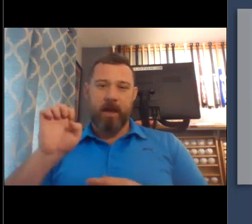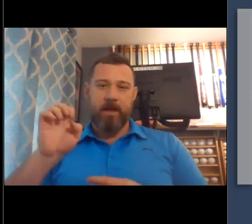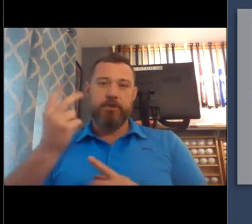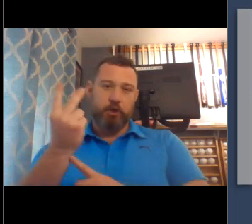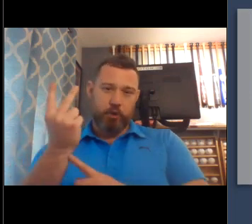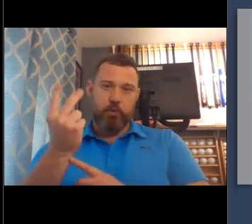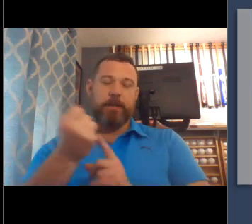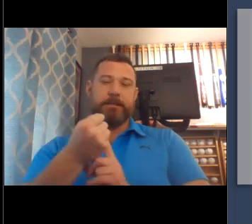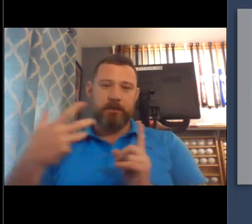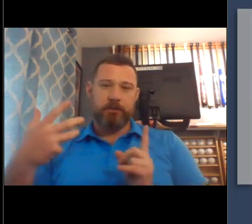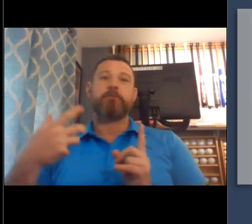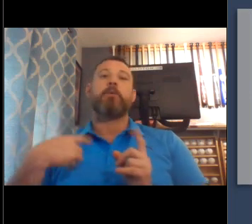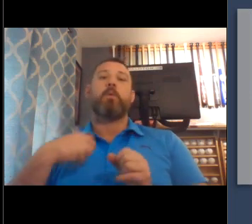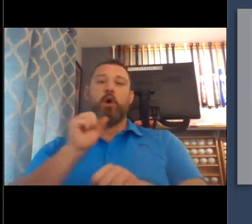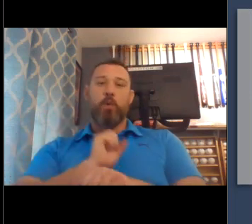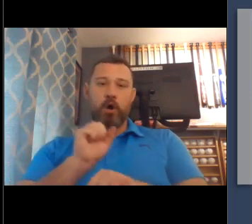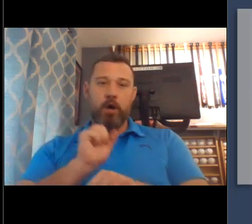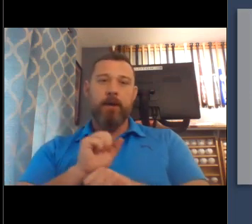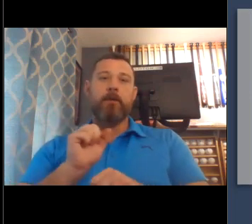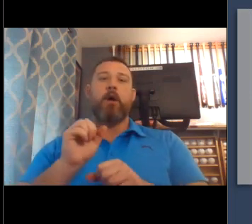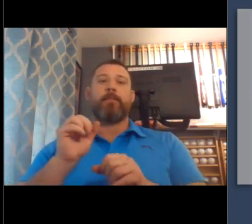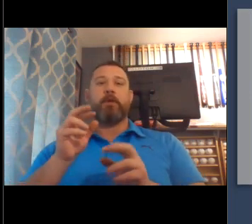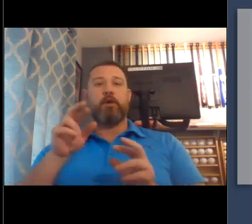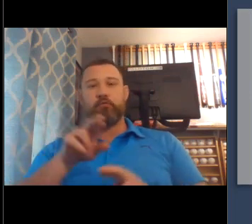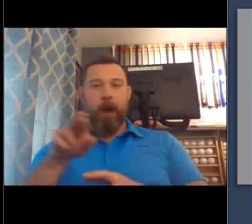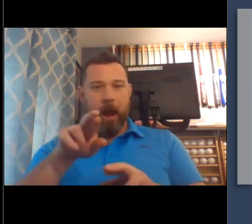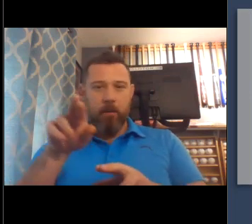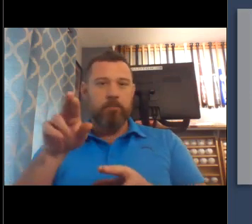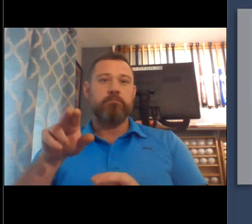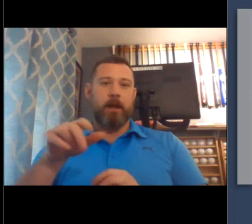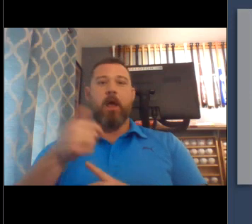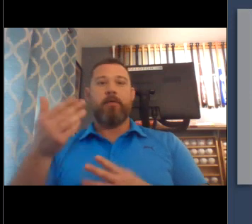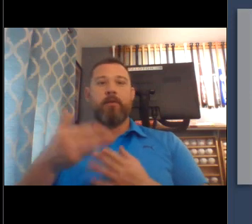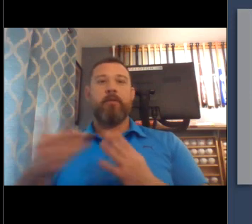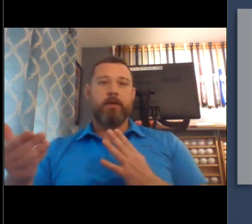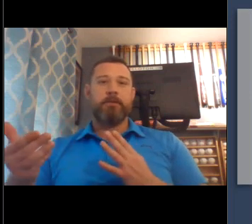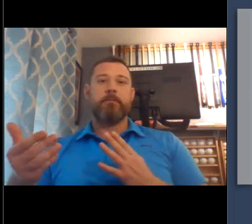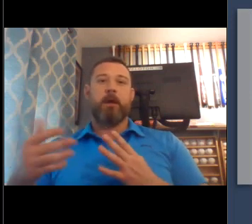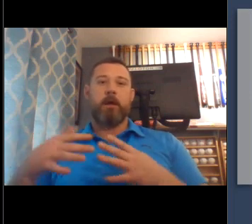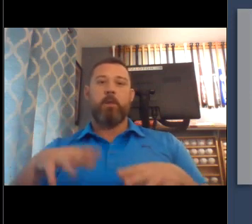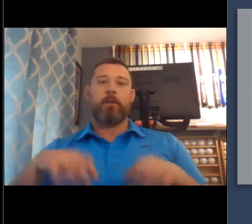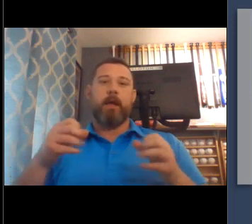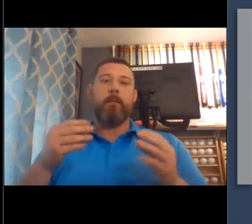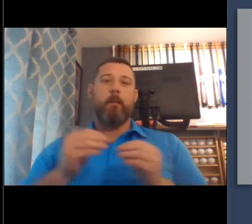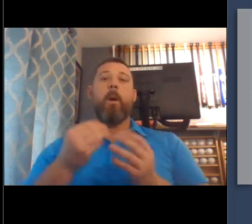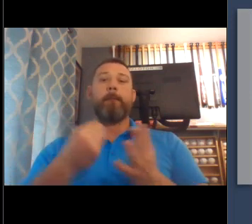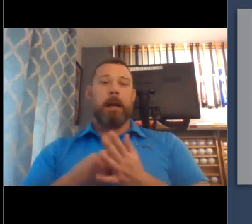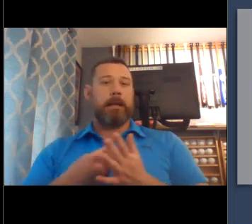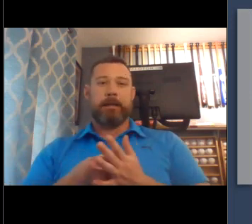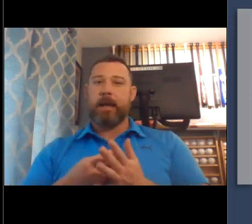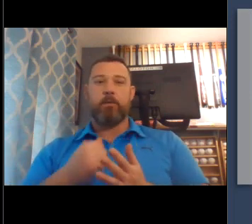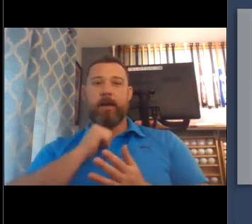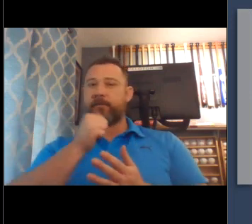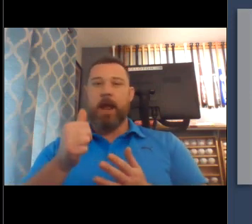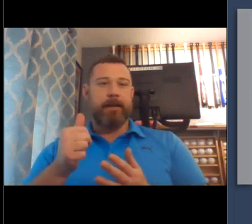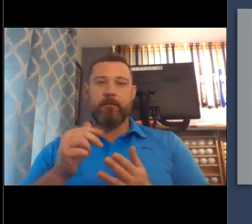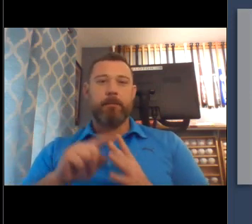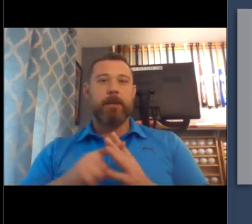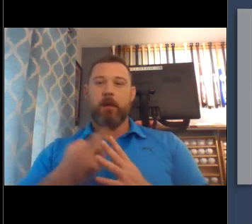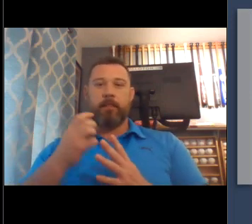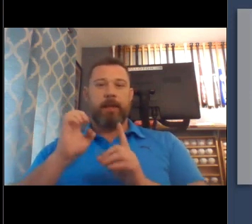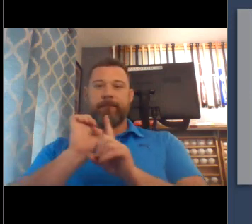so, you know, we're working on the routing of that and other things, but it is gonna take more money, and we have not even begun the environmental